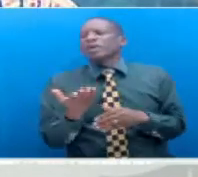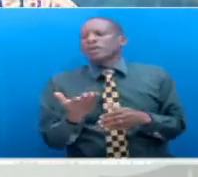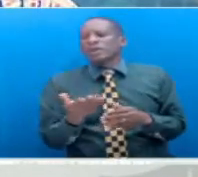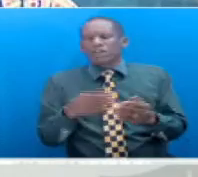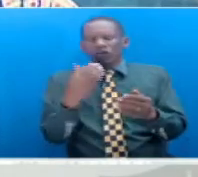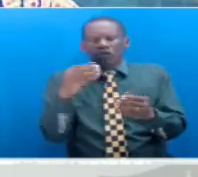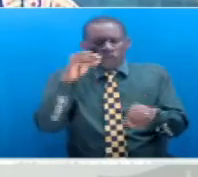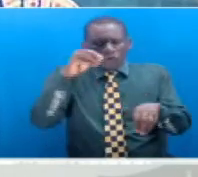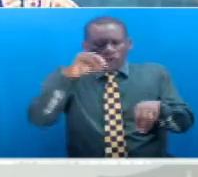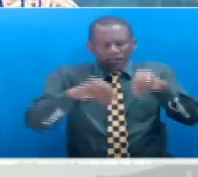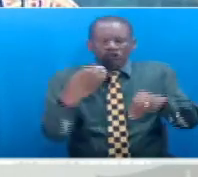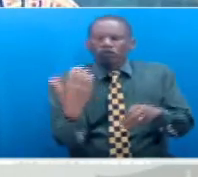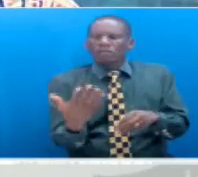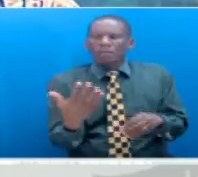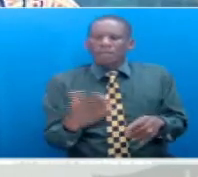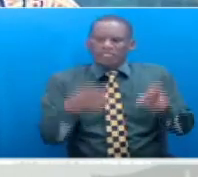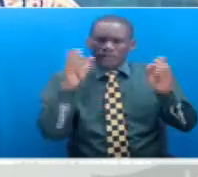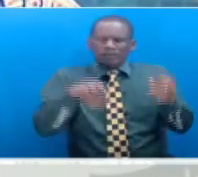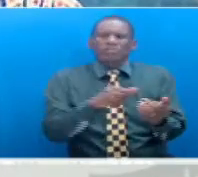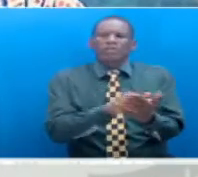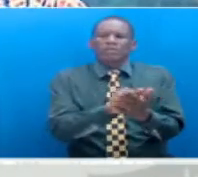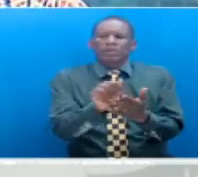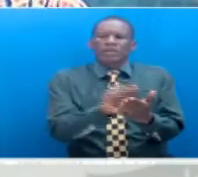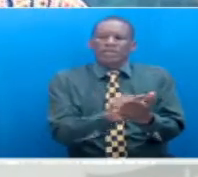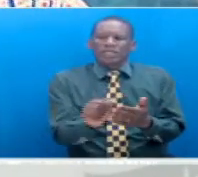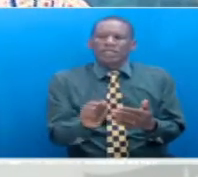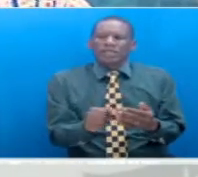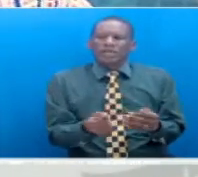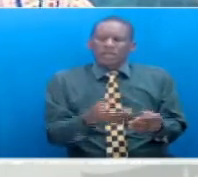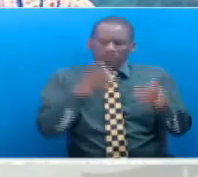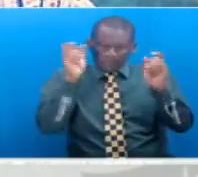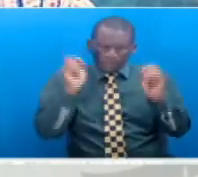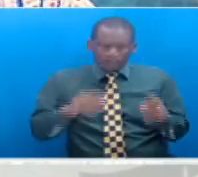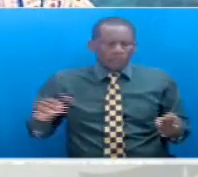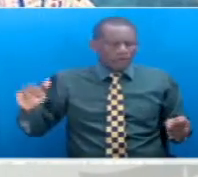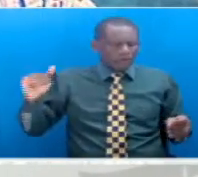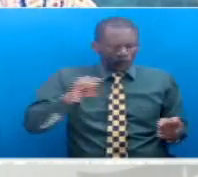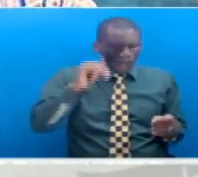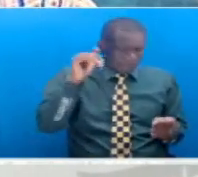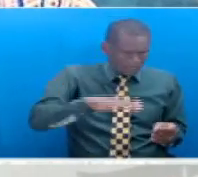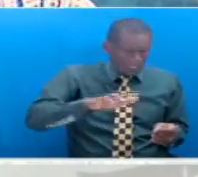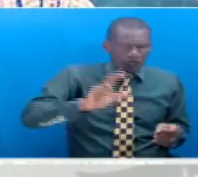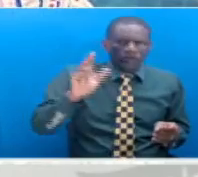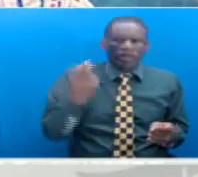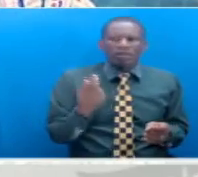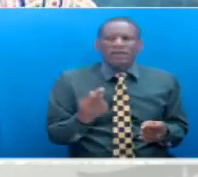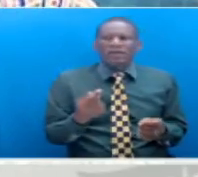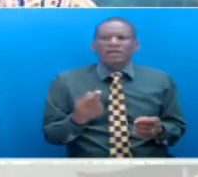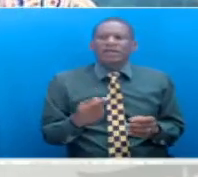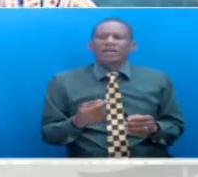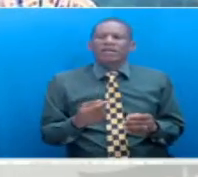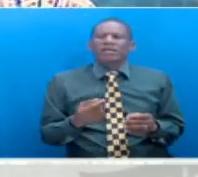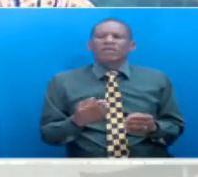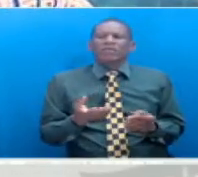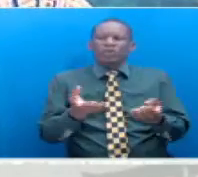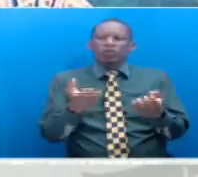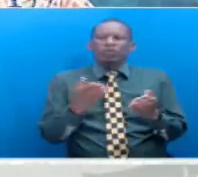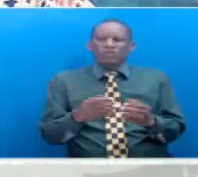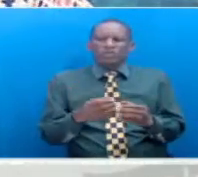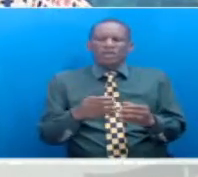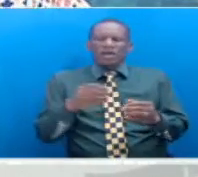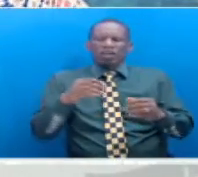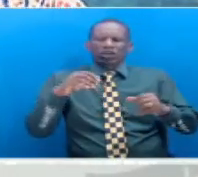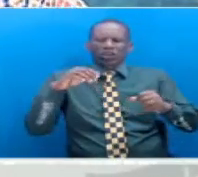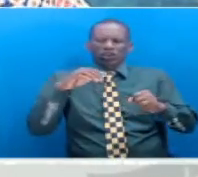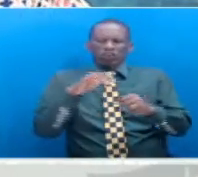Ballot papers must be printed. They must be flown here. It takes a